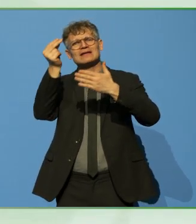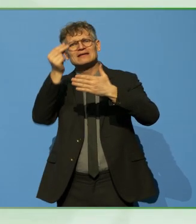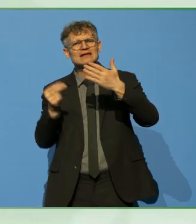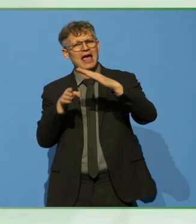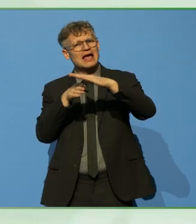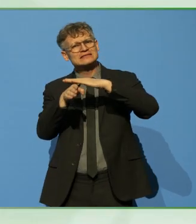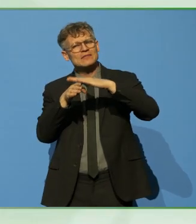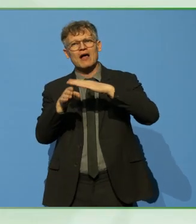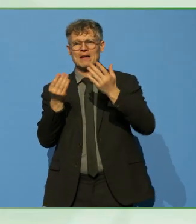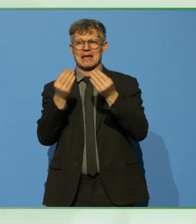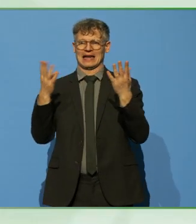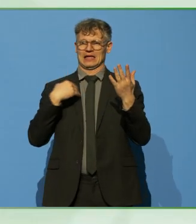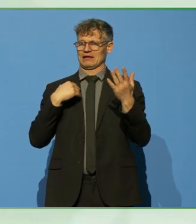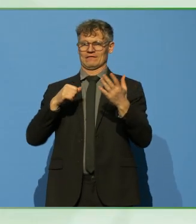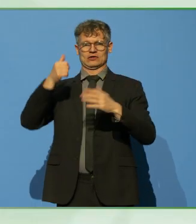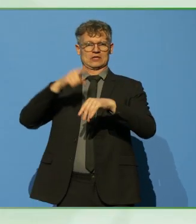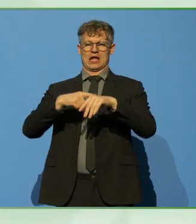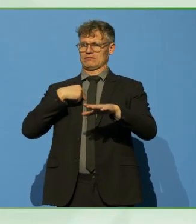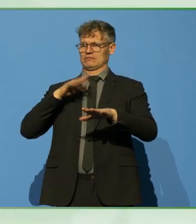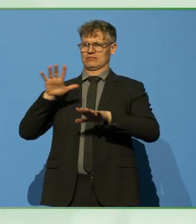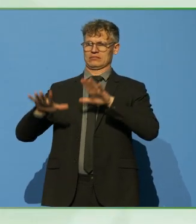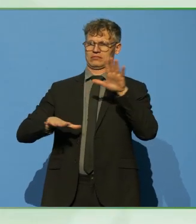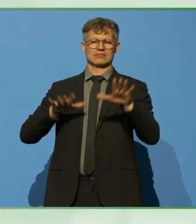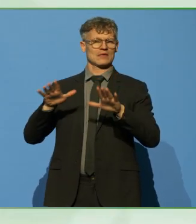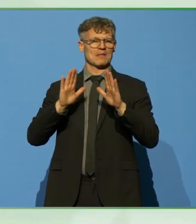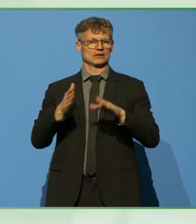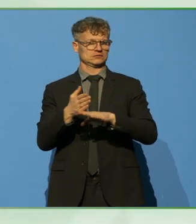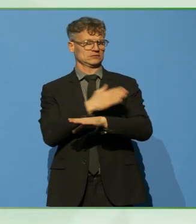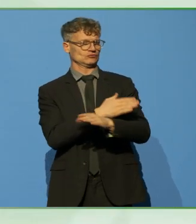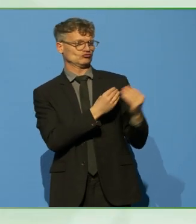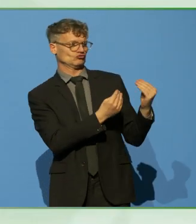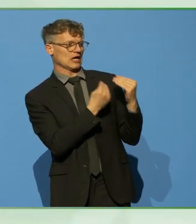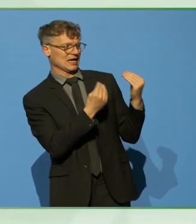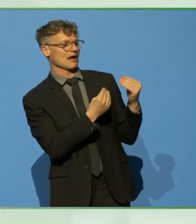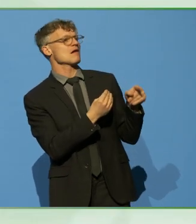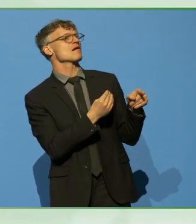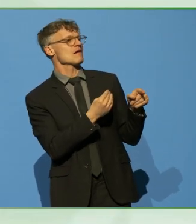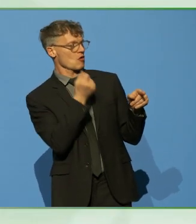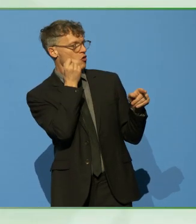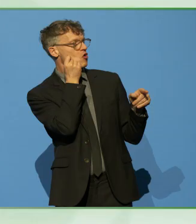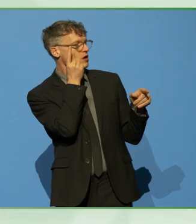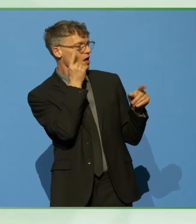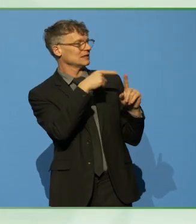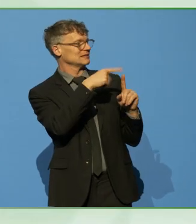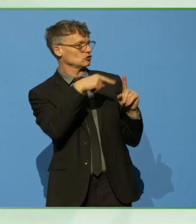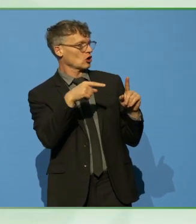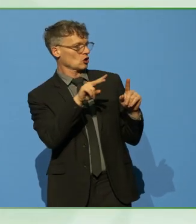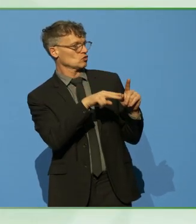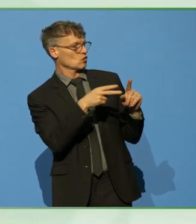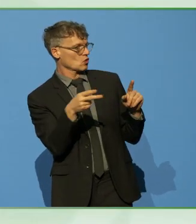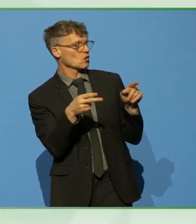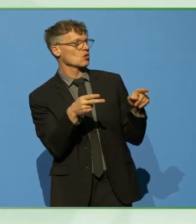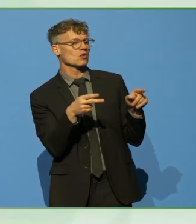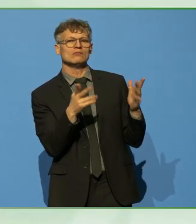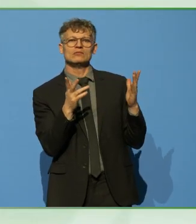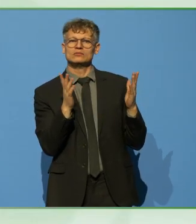beginning some sort of support and training to learn how to use the digital euro. And this, we believe, that should be